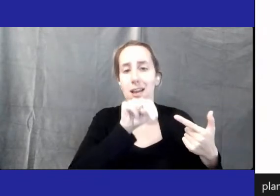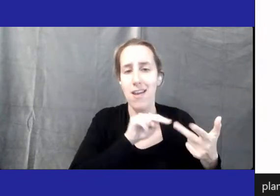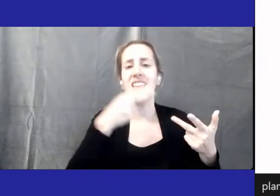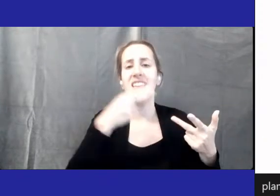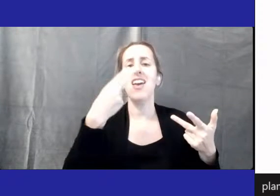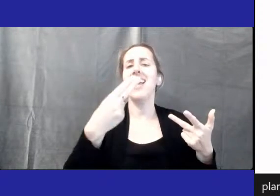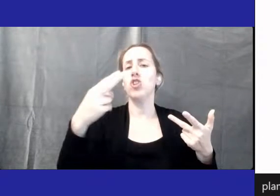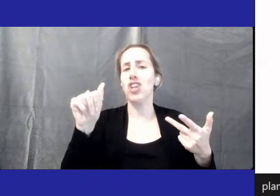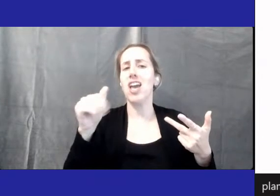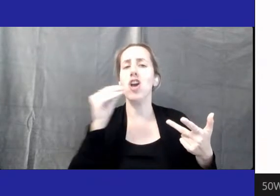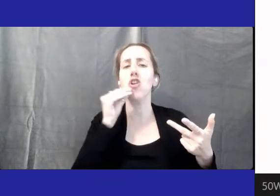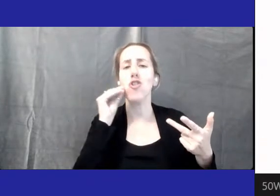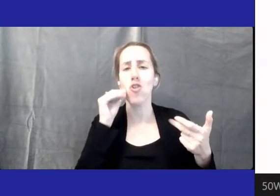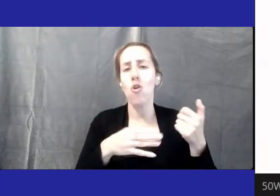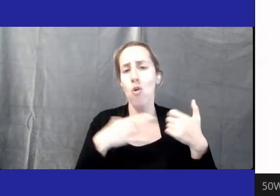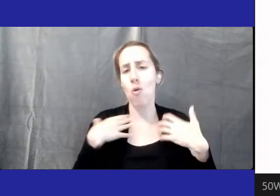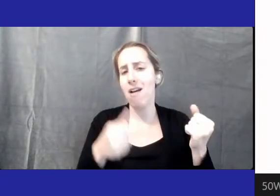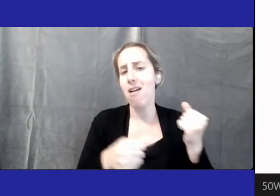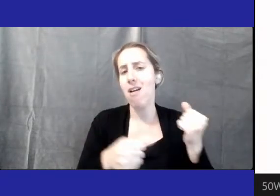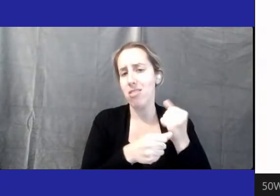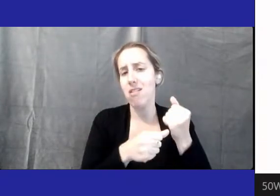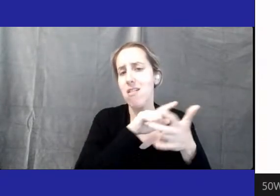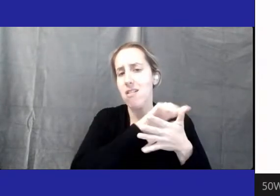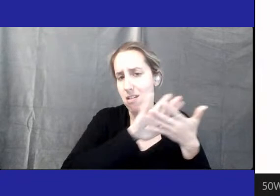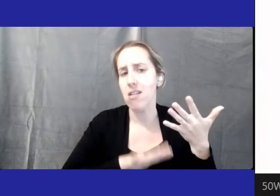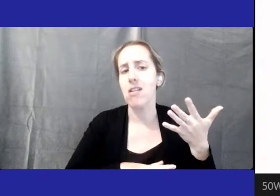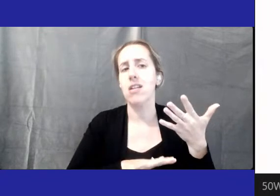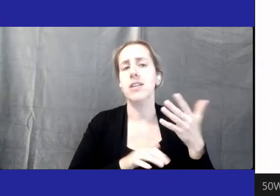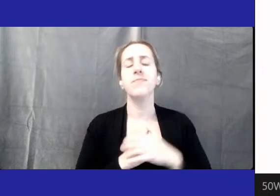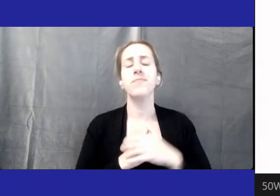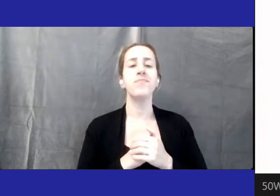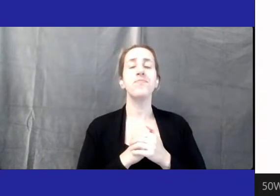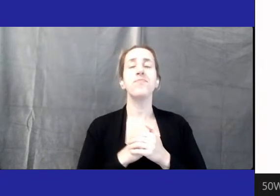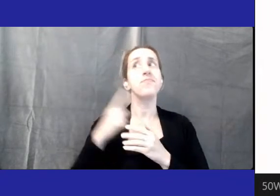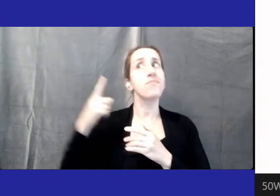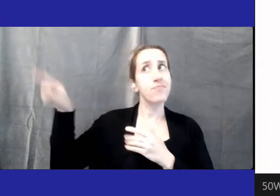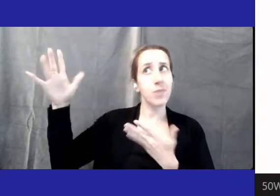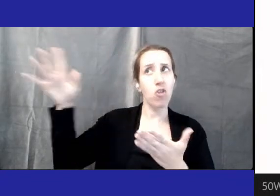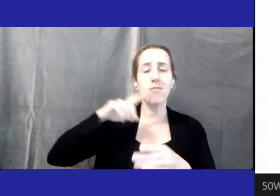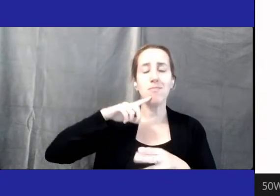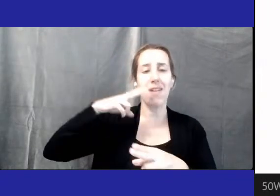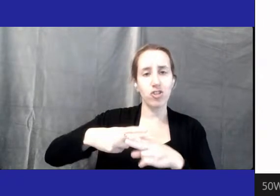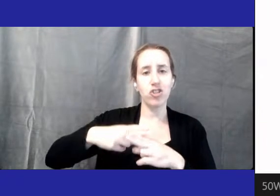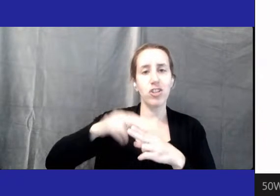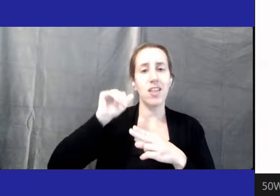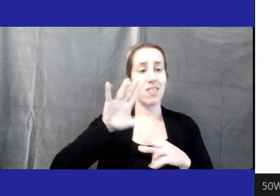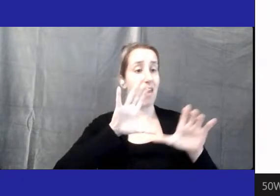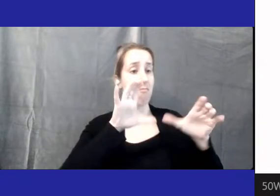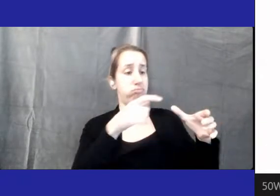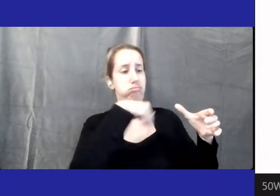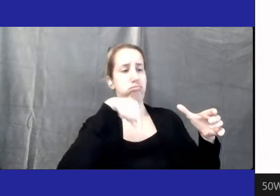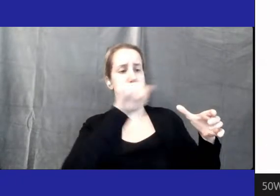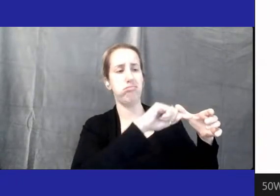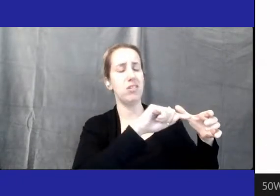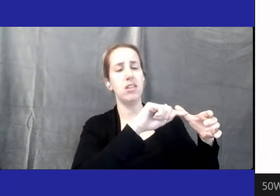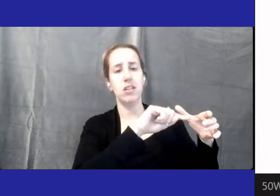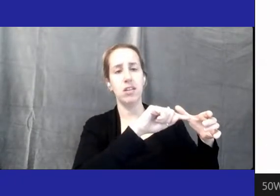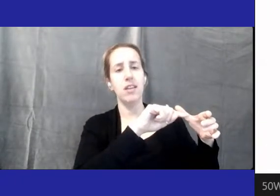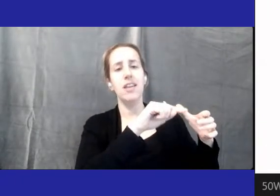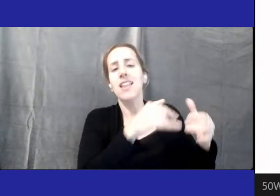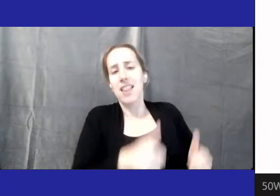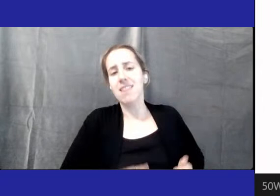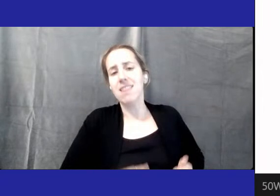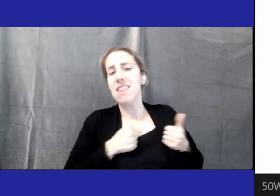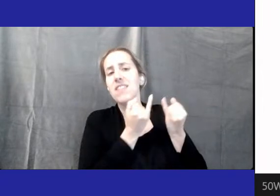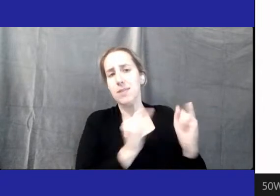care associate. As Dave mentioned, the population is subacute, so they live independently,